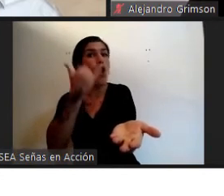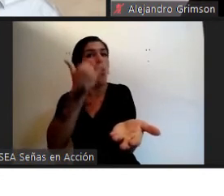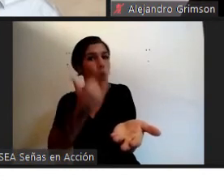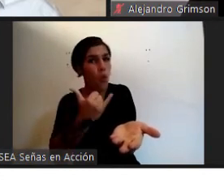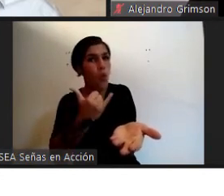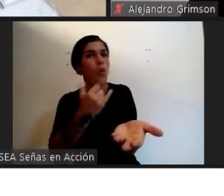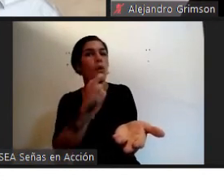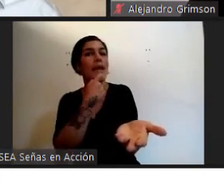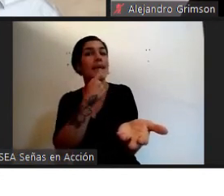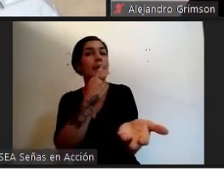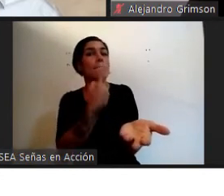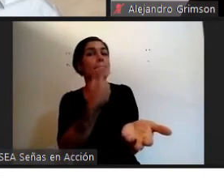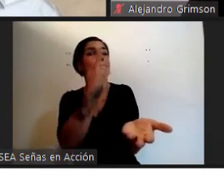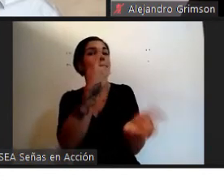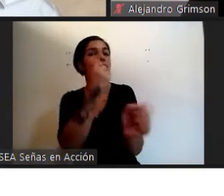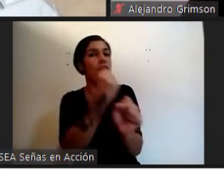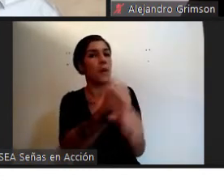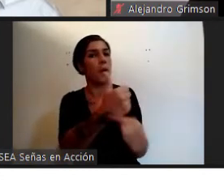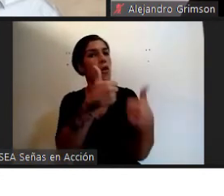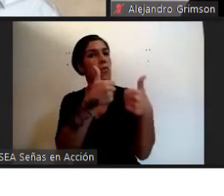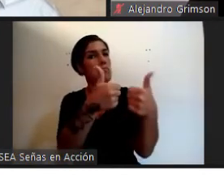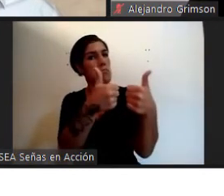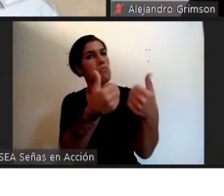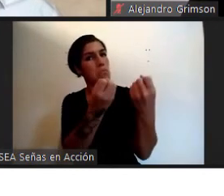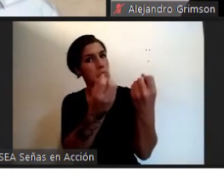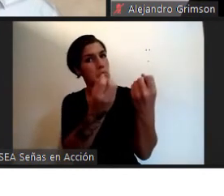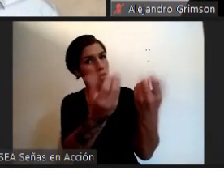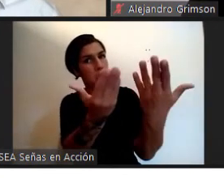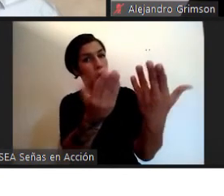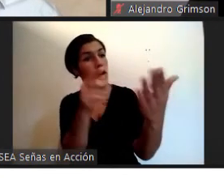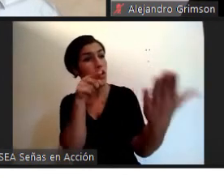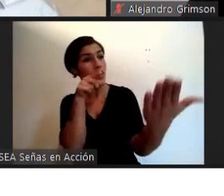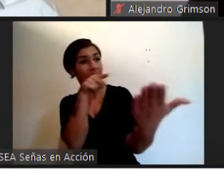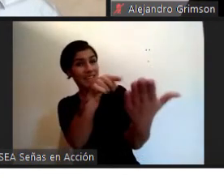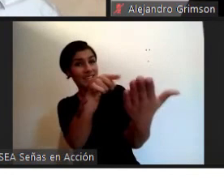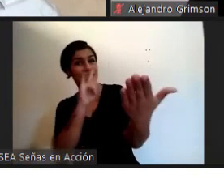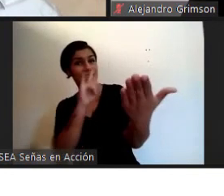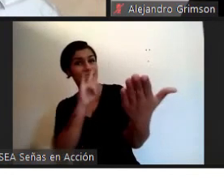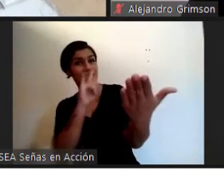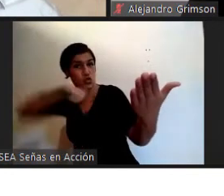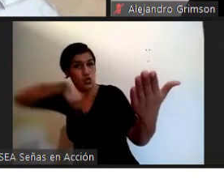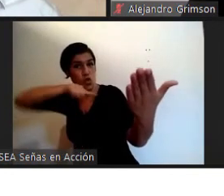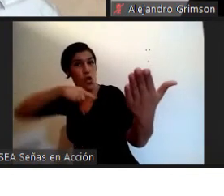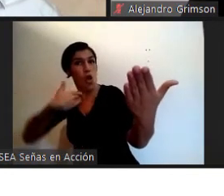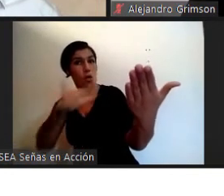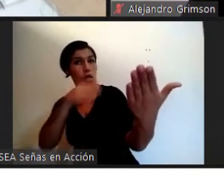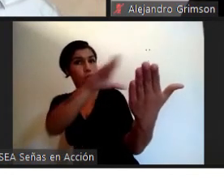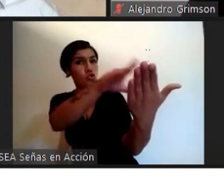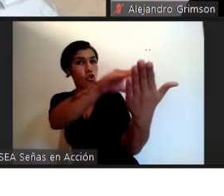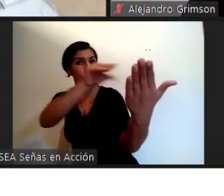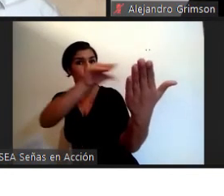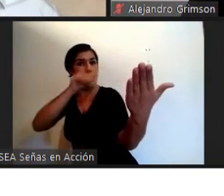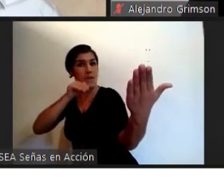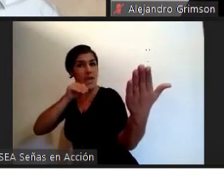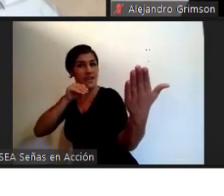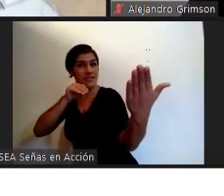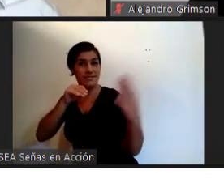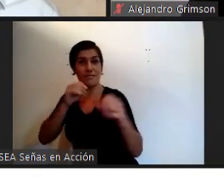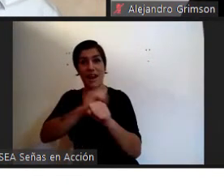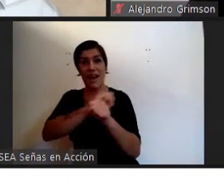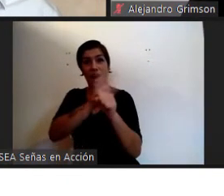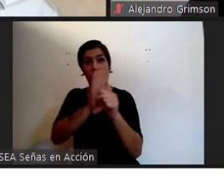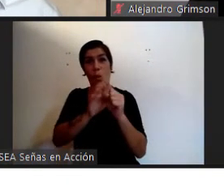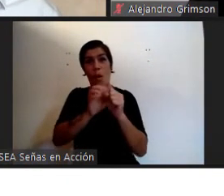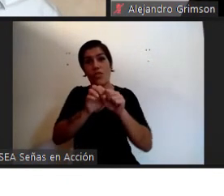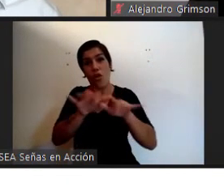some sort of repair after the lockdown, after the quarantine. But museums have to reinvent themselves. They could